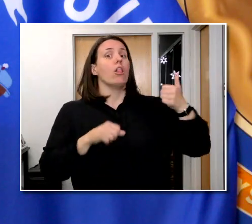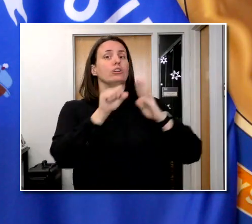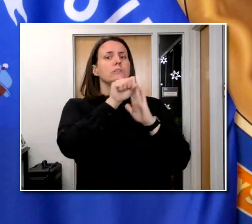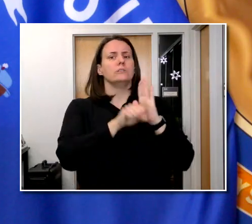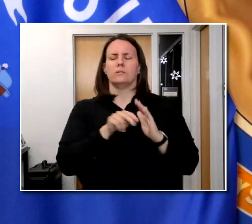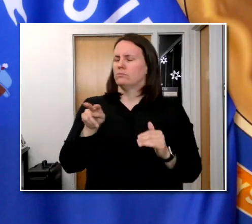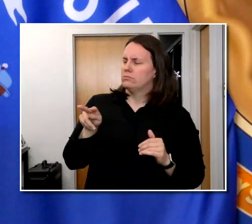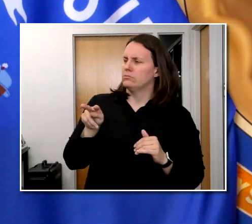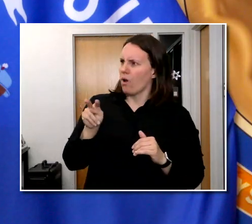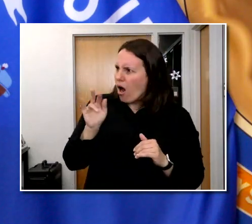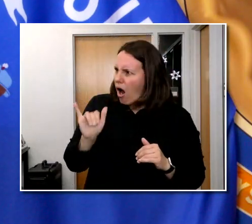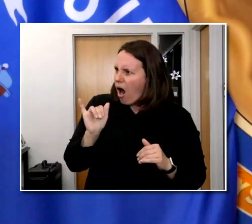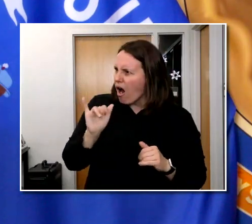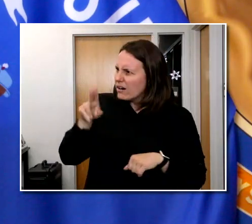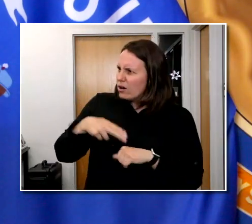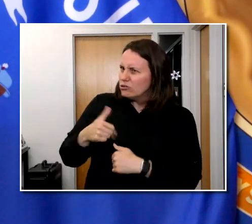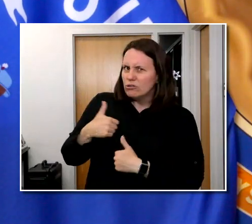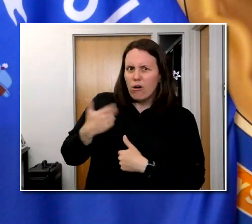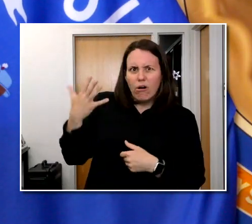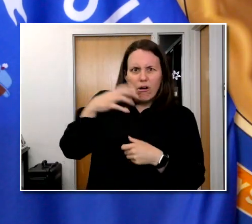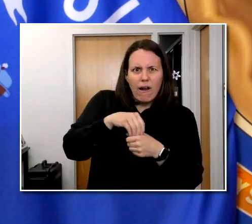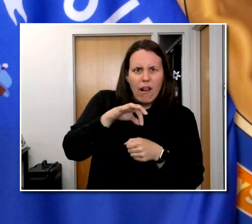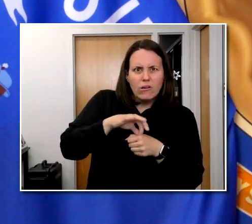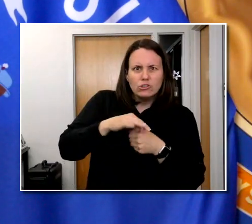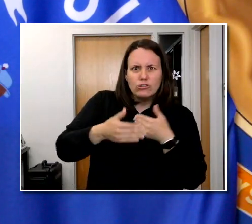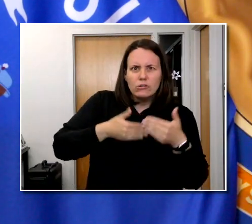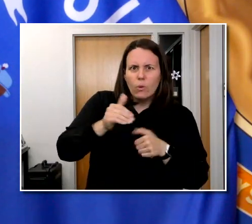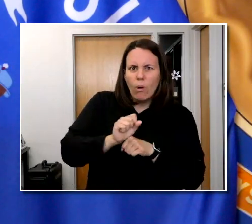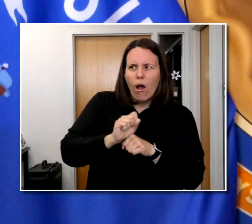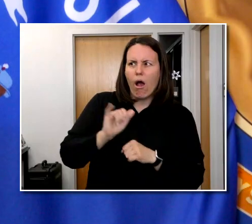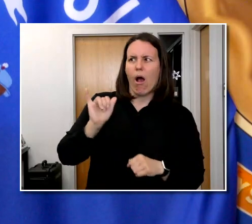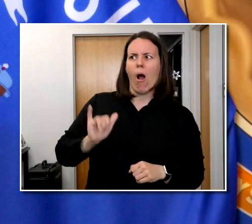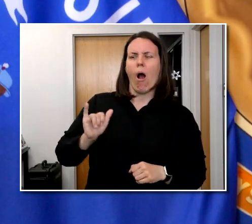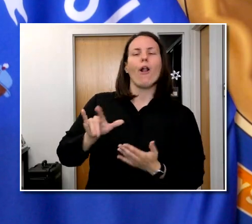sites as safe as possible during the pandemic.